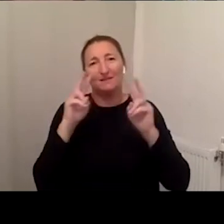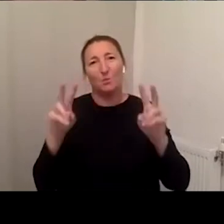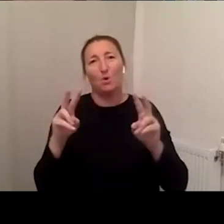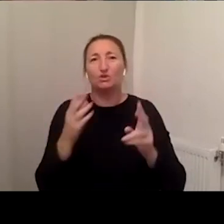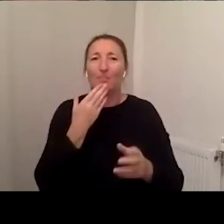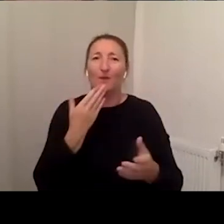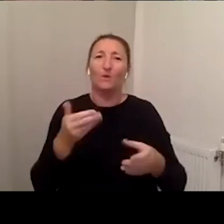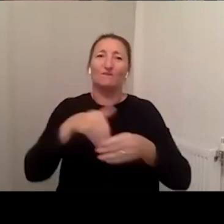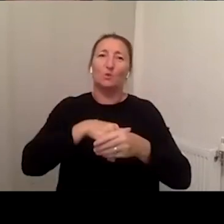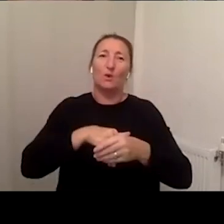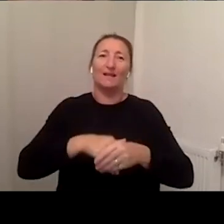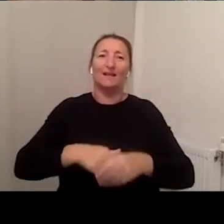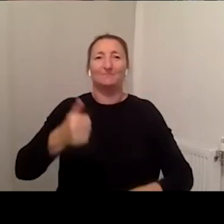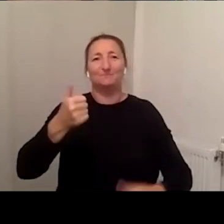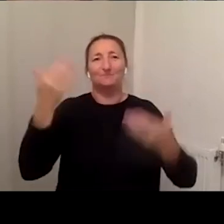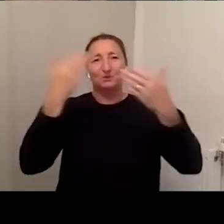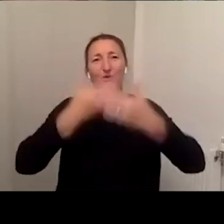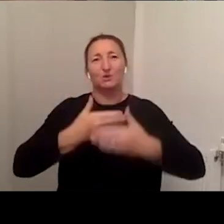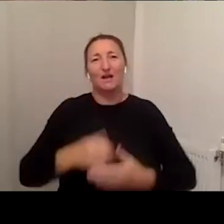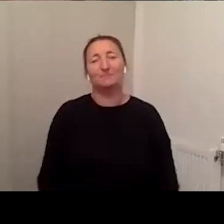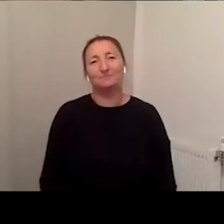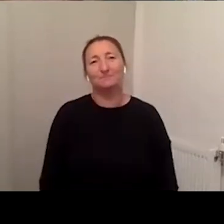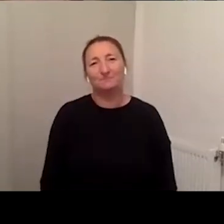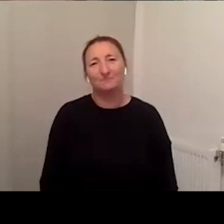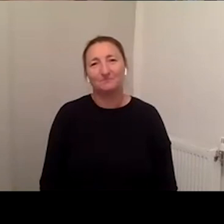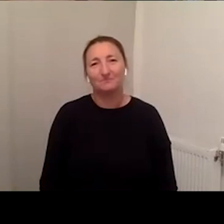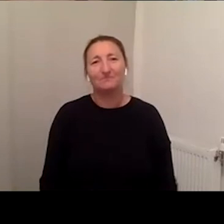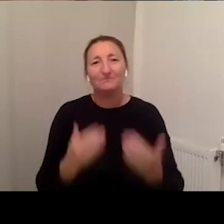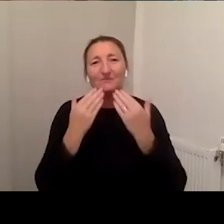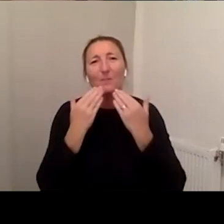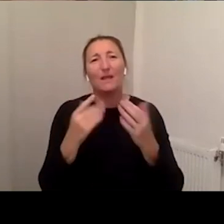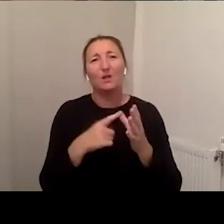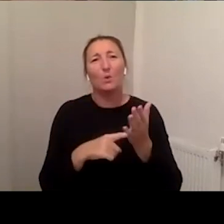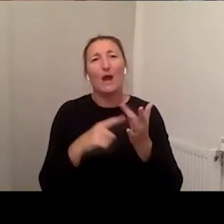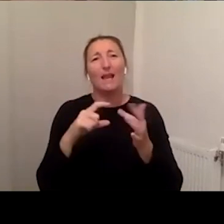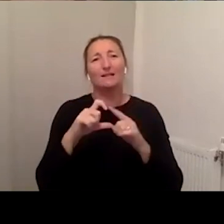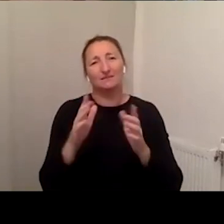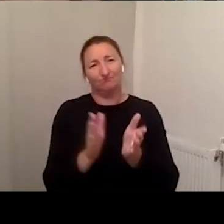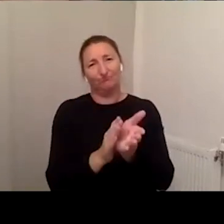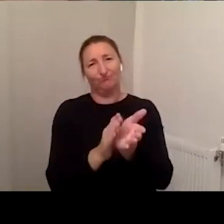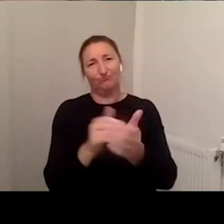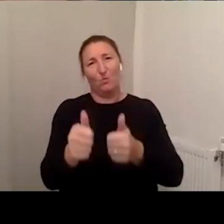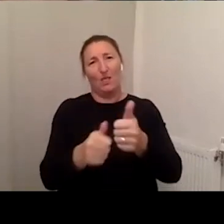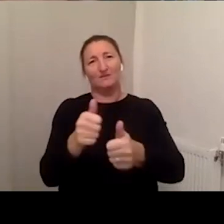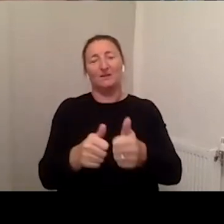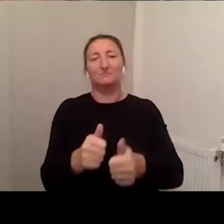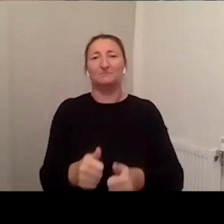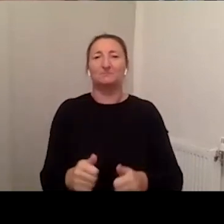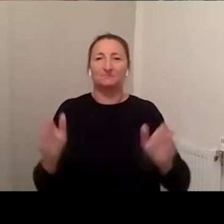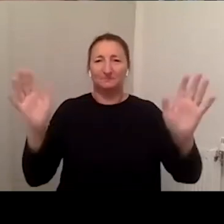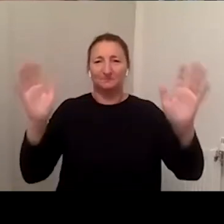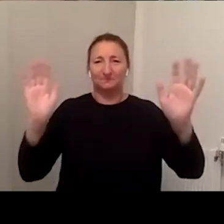us this evening. Thanks to you, Alice. Great job. Thanks, Alice. Thank you very much. Bye. Thank you.